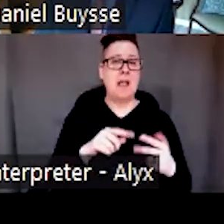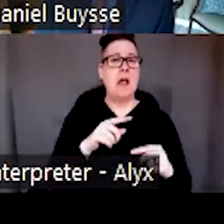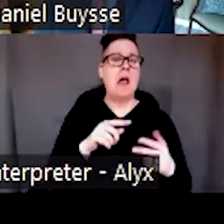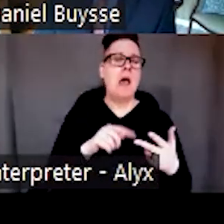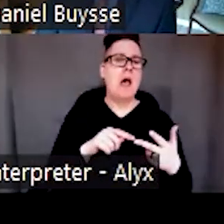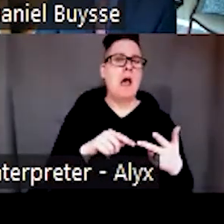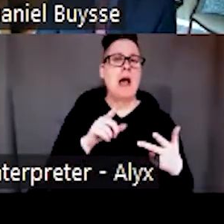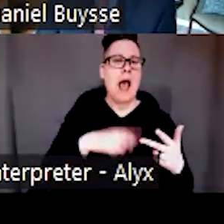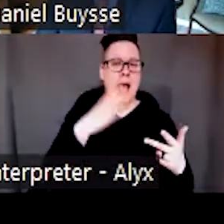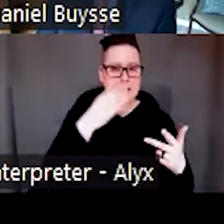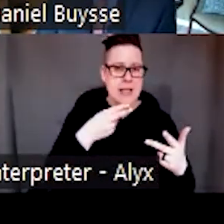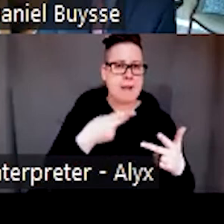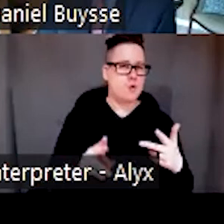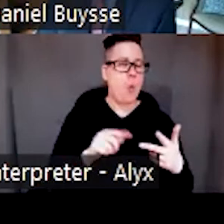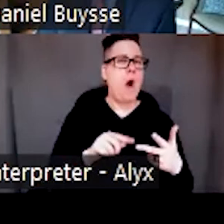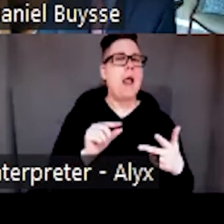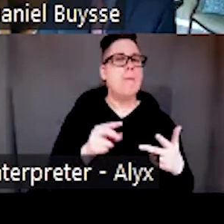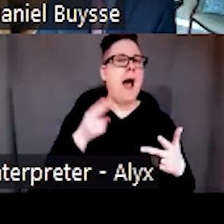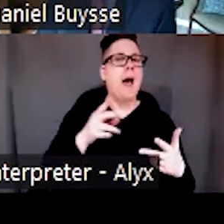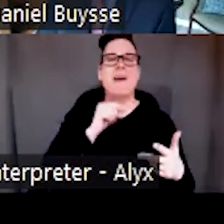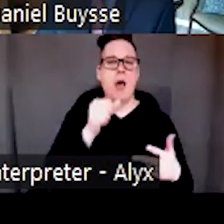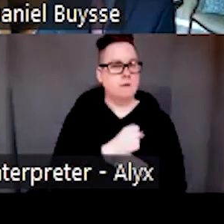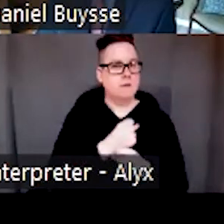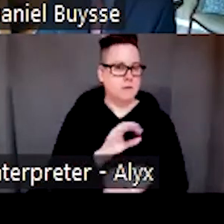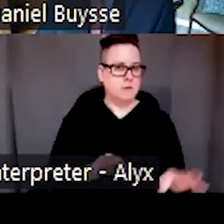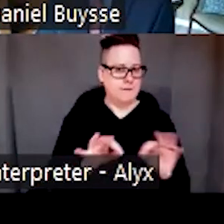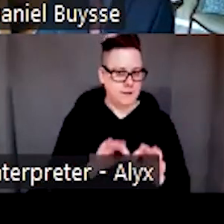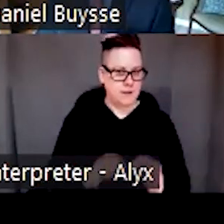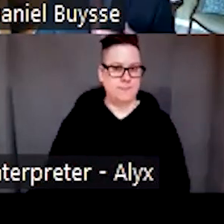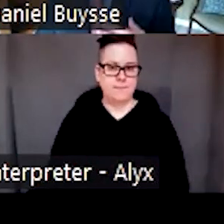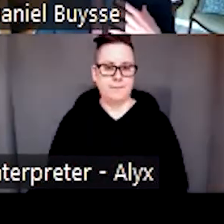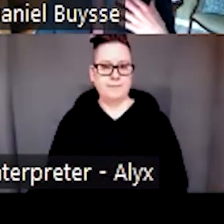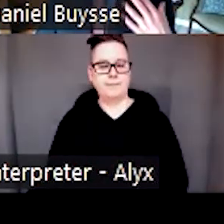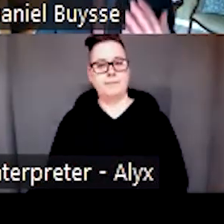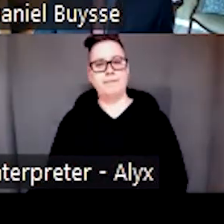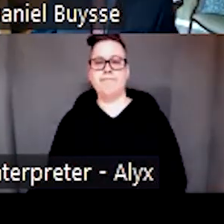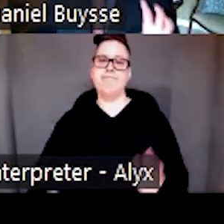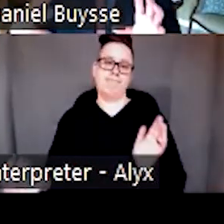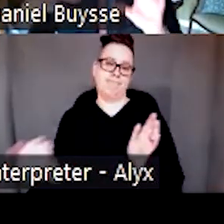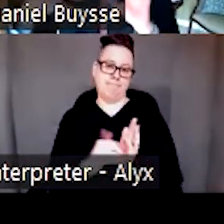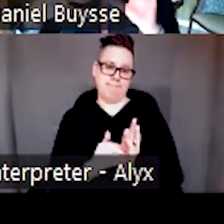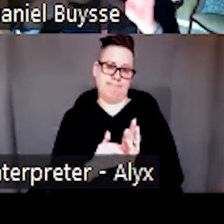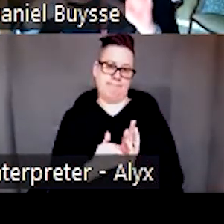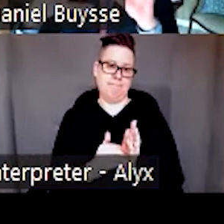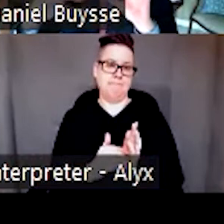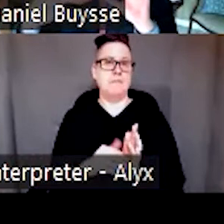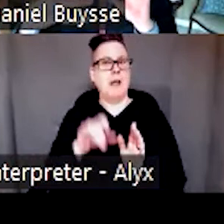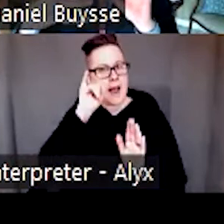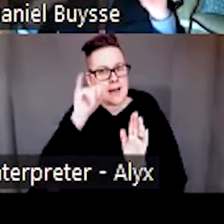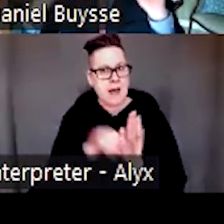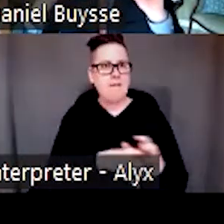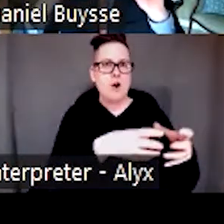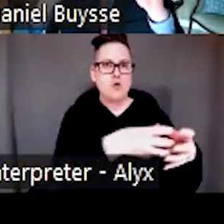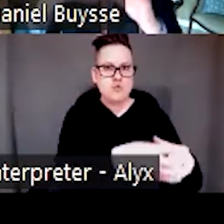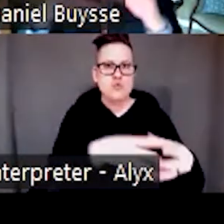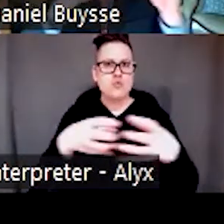but not consistently statistically significant. So again, we can identify groups of people